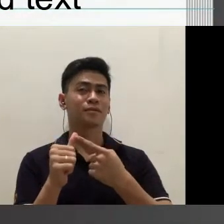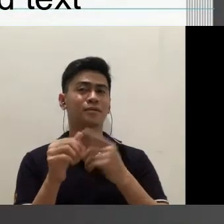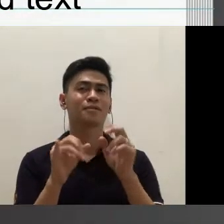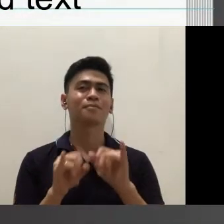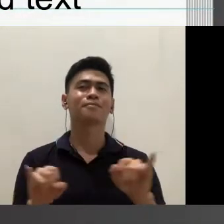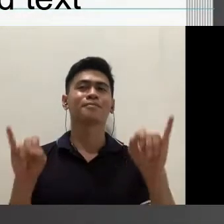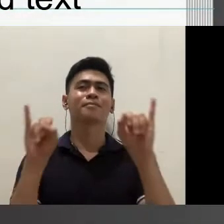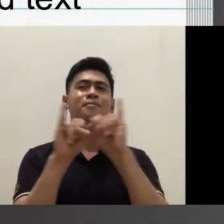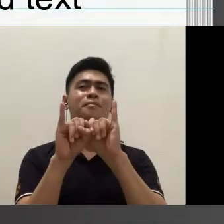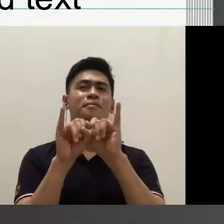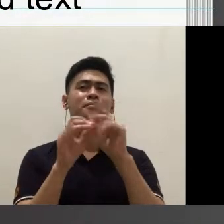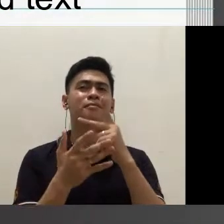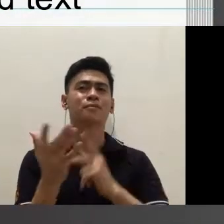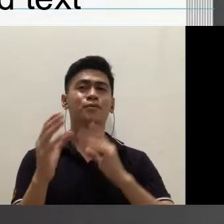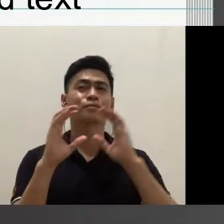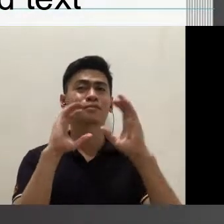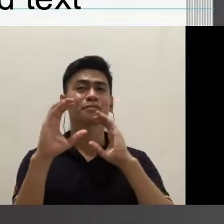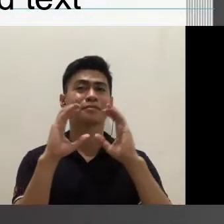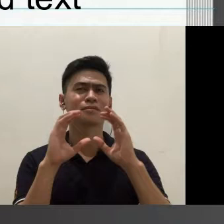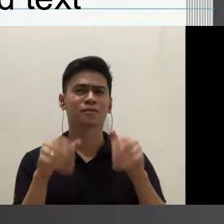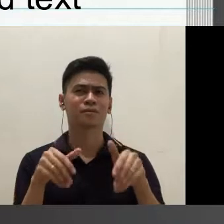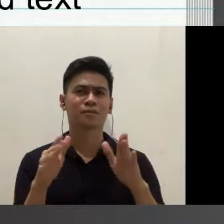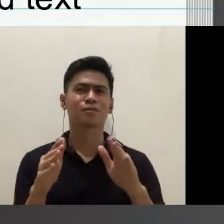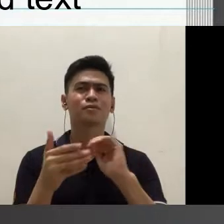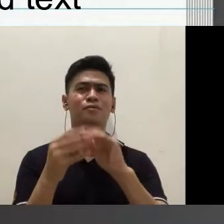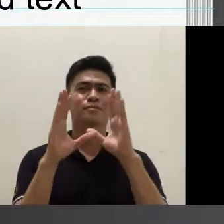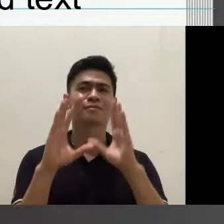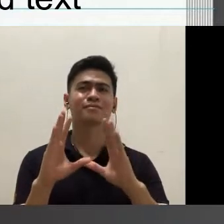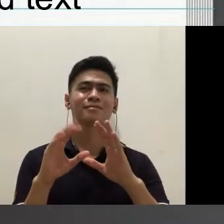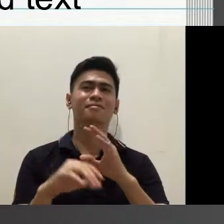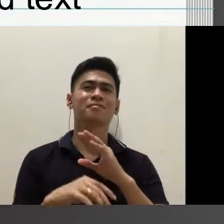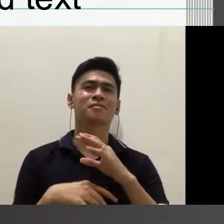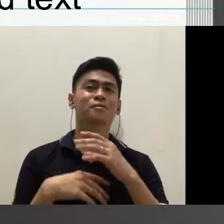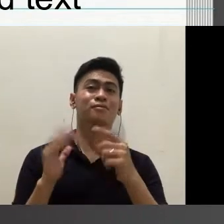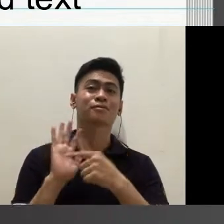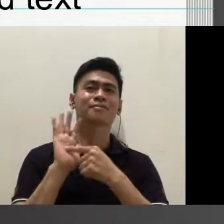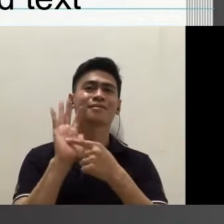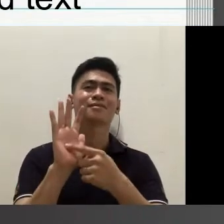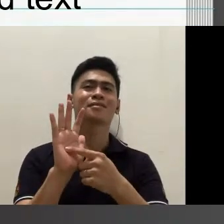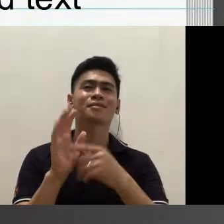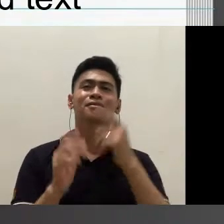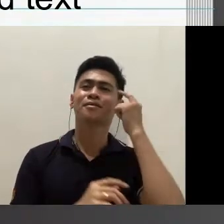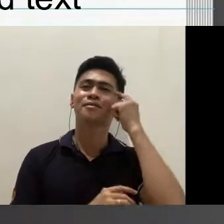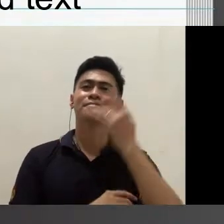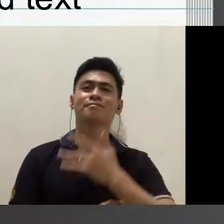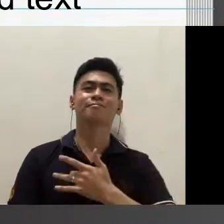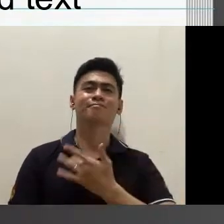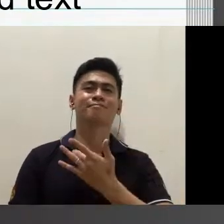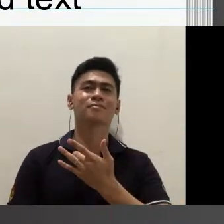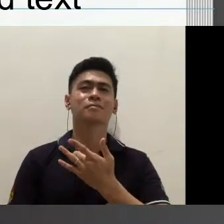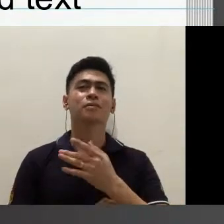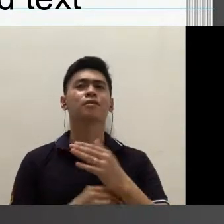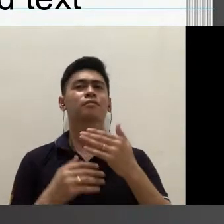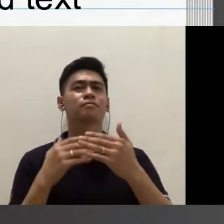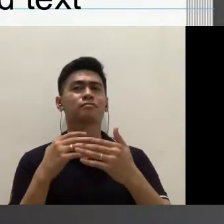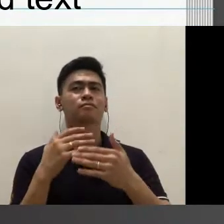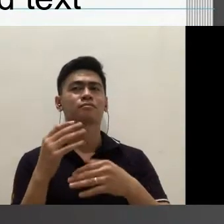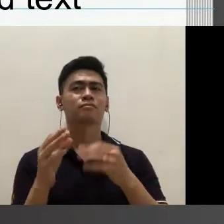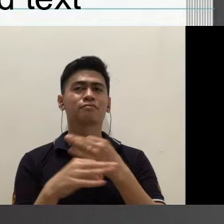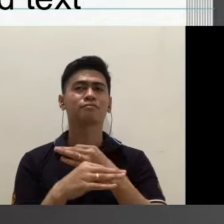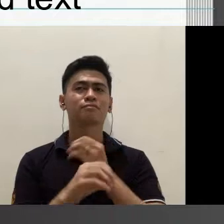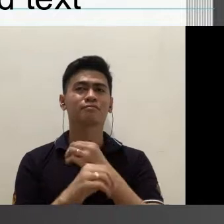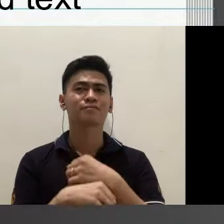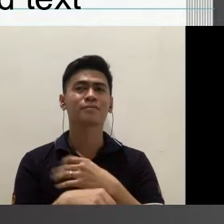Writing is one of the important forms of communication that allows students to express their thoughts and feelings,